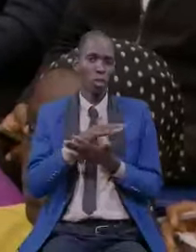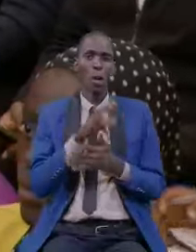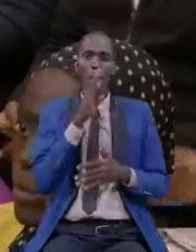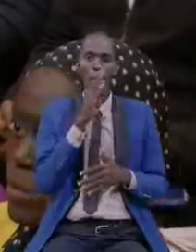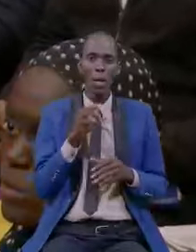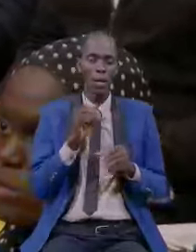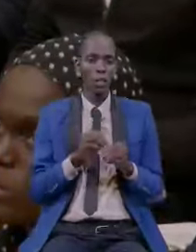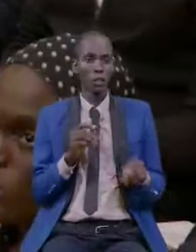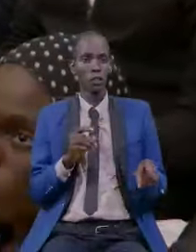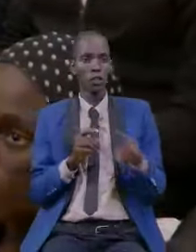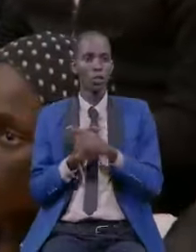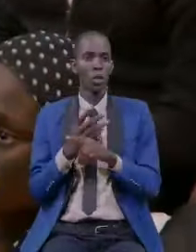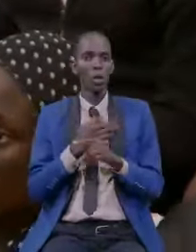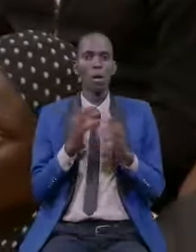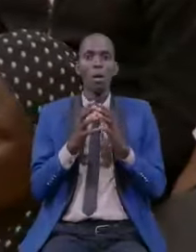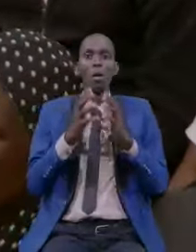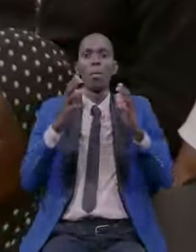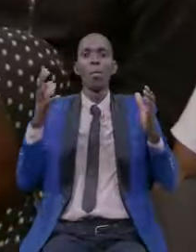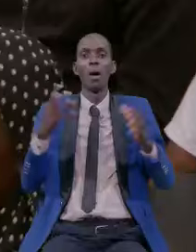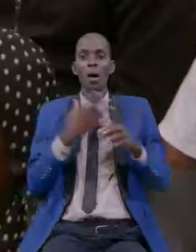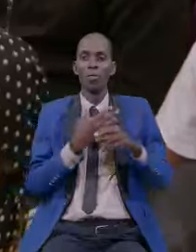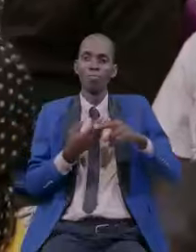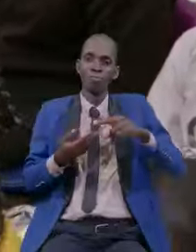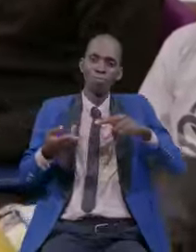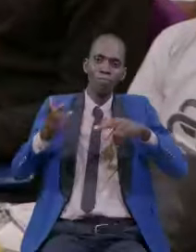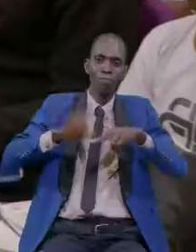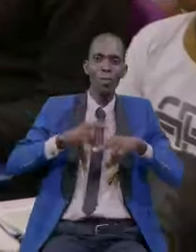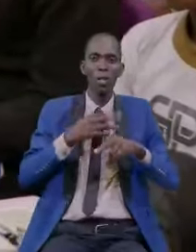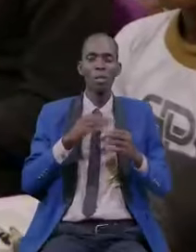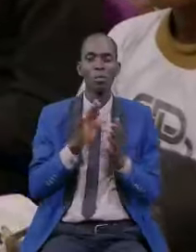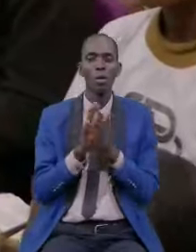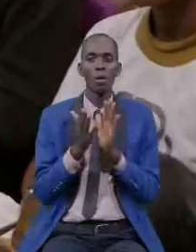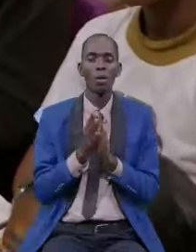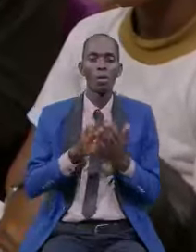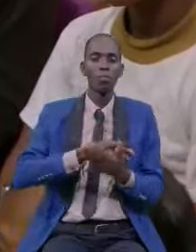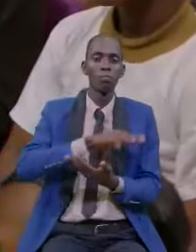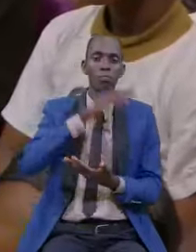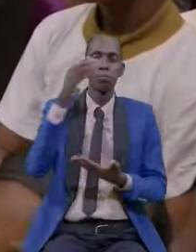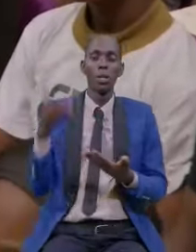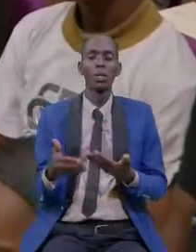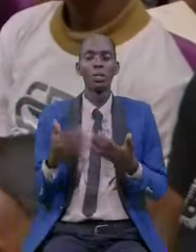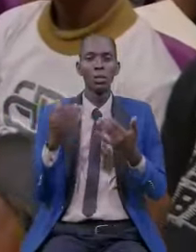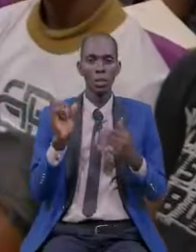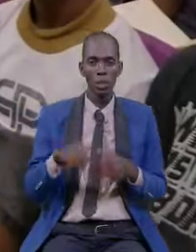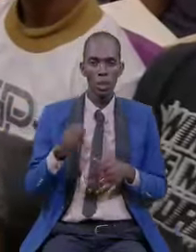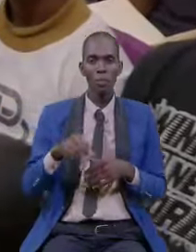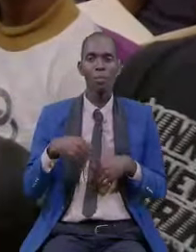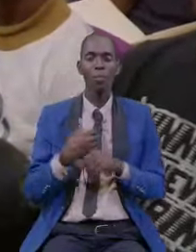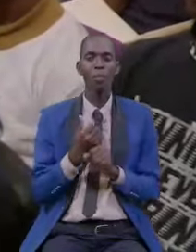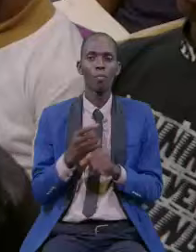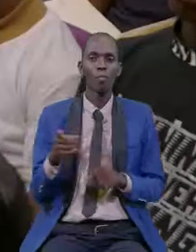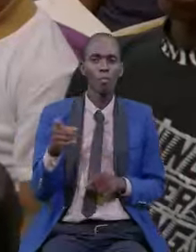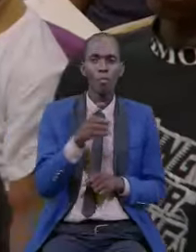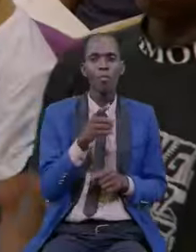abound and increase and become abundant, they make you that ye shall